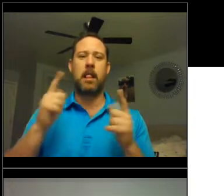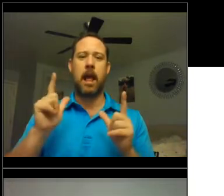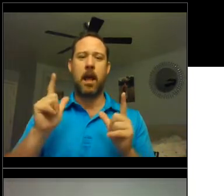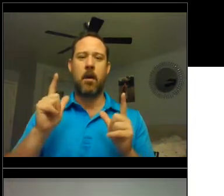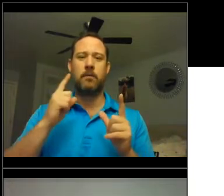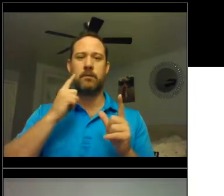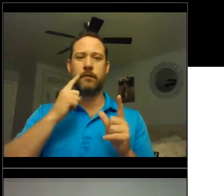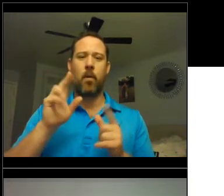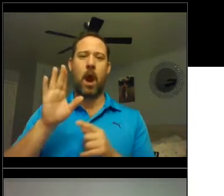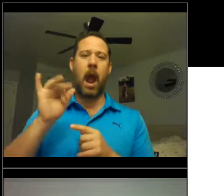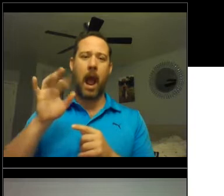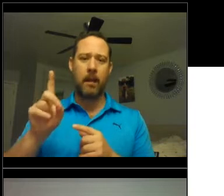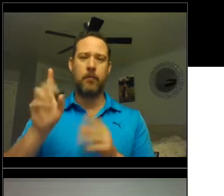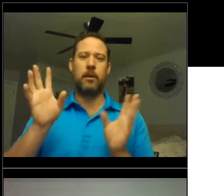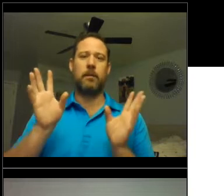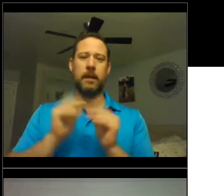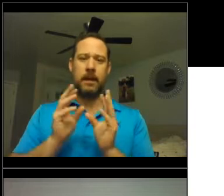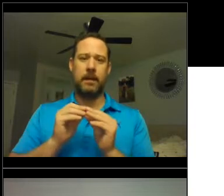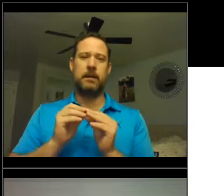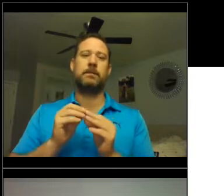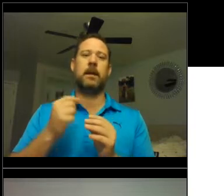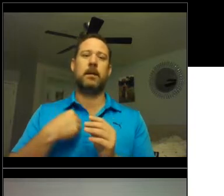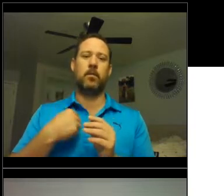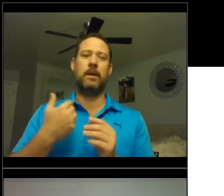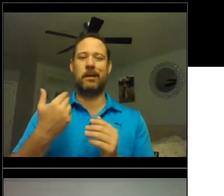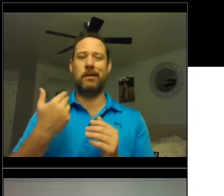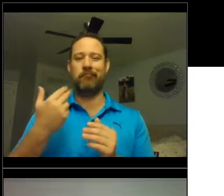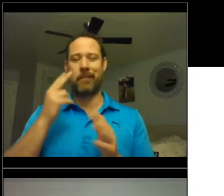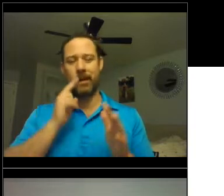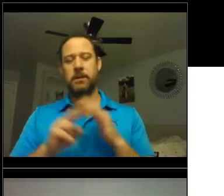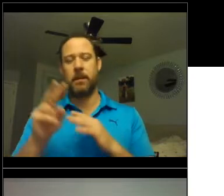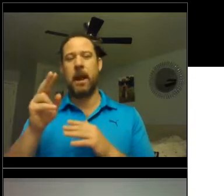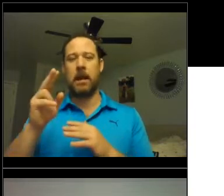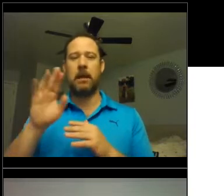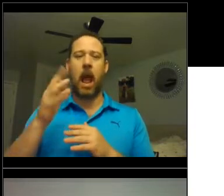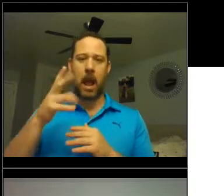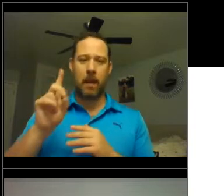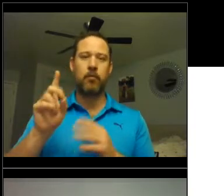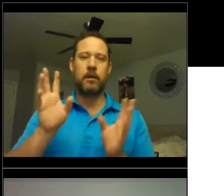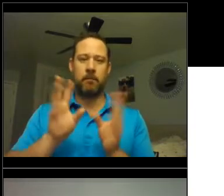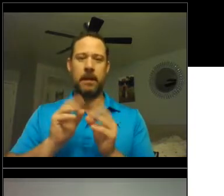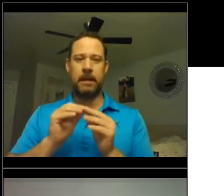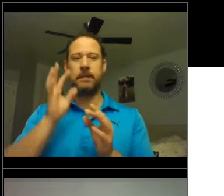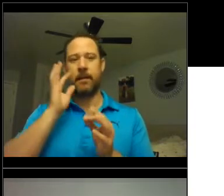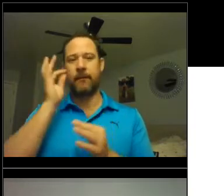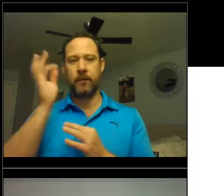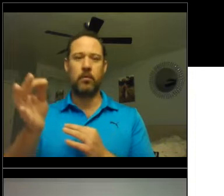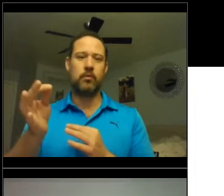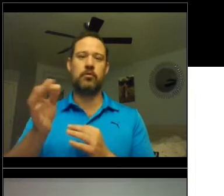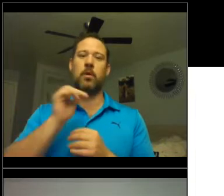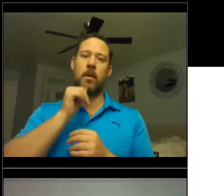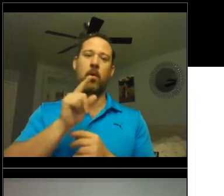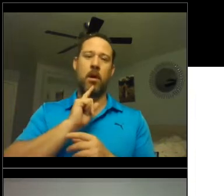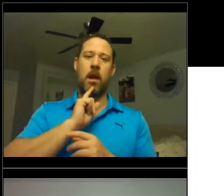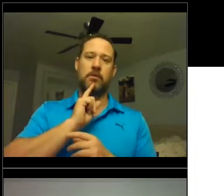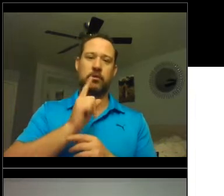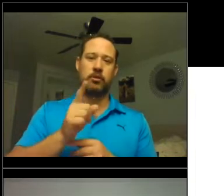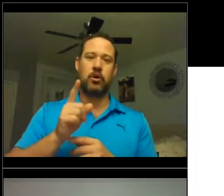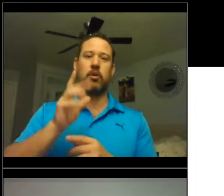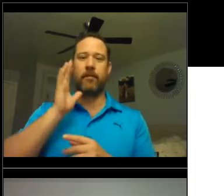hybrid meetings, and we anticipate holding hybrid meetings in the future, although we are not sure if